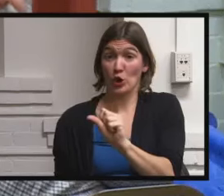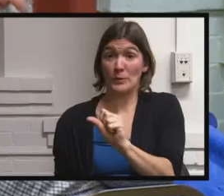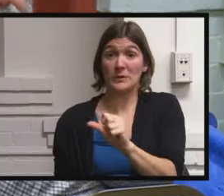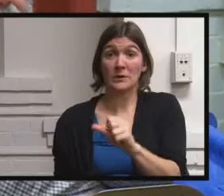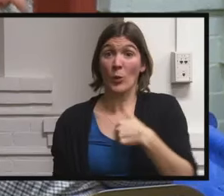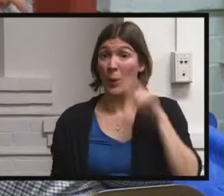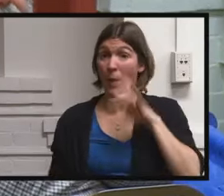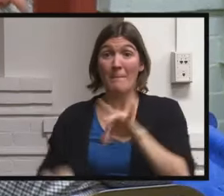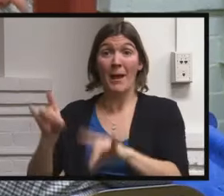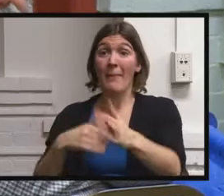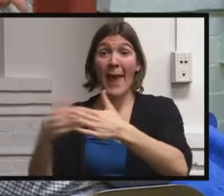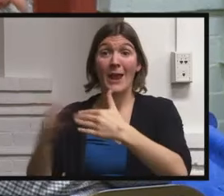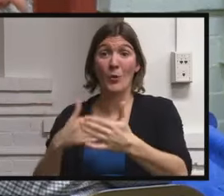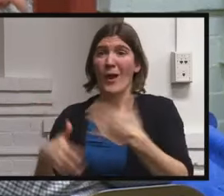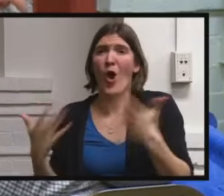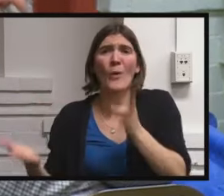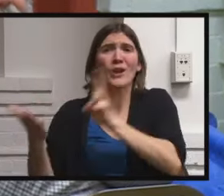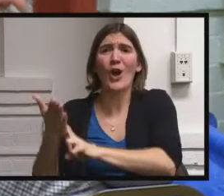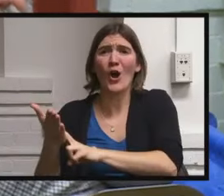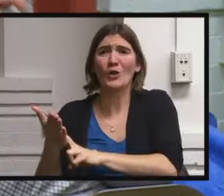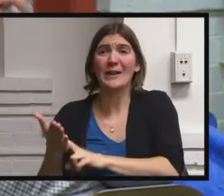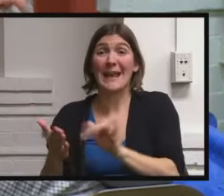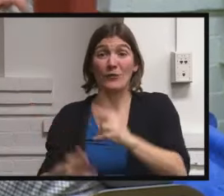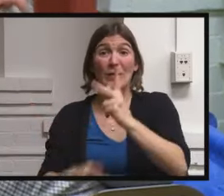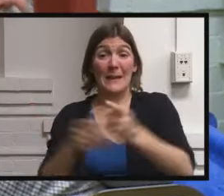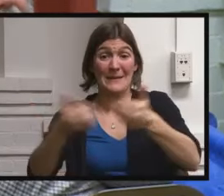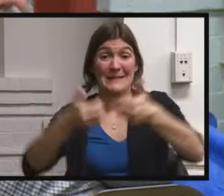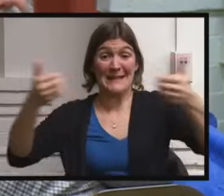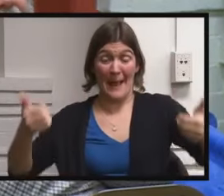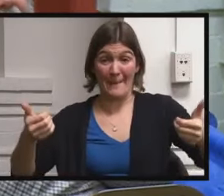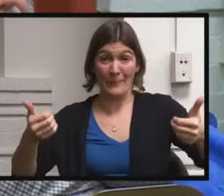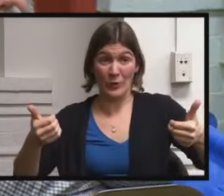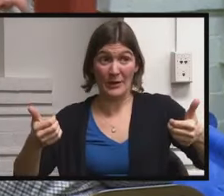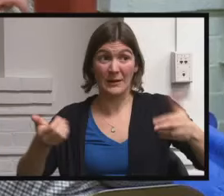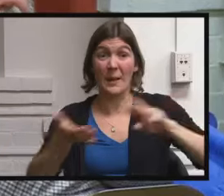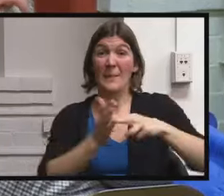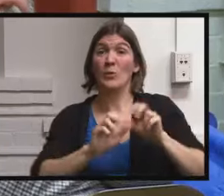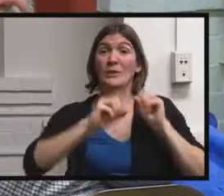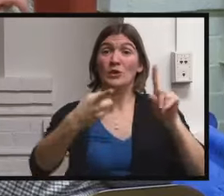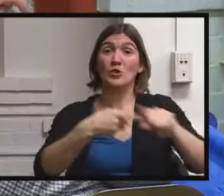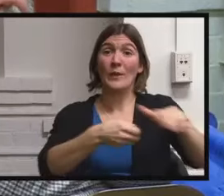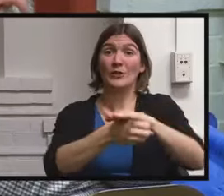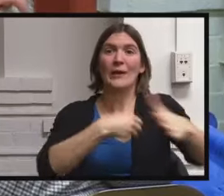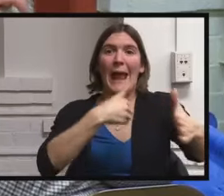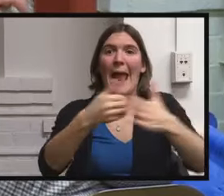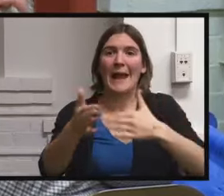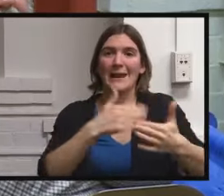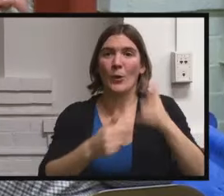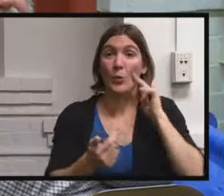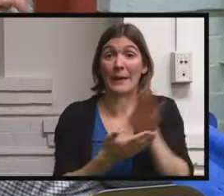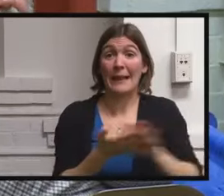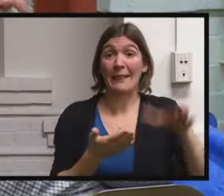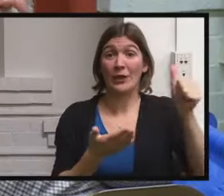we're to pick it up. And if you stay dual stream, the district gets it anyways, and it'll be